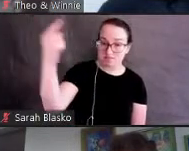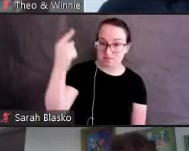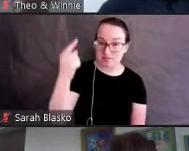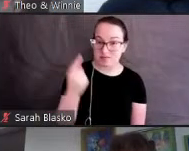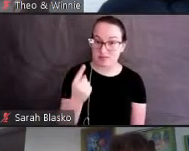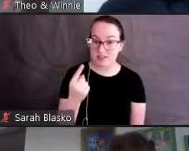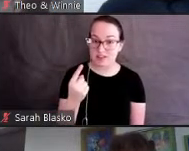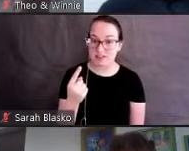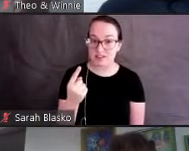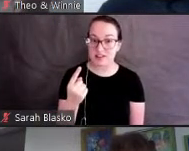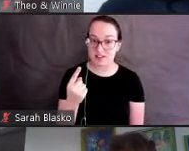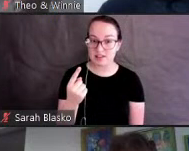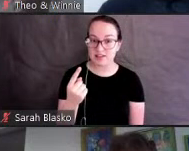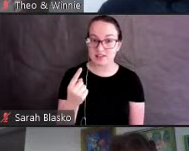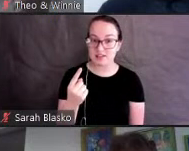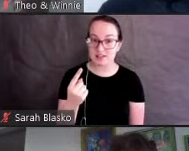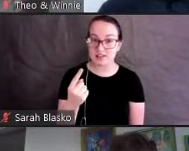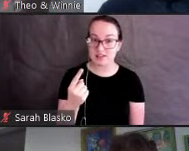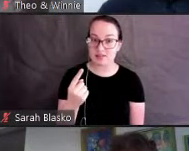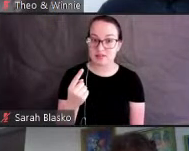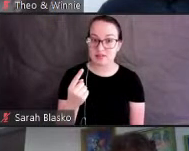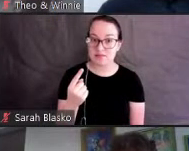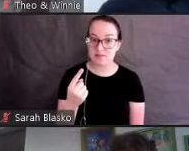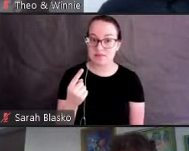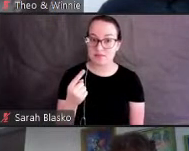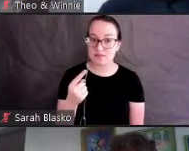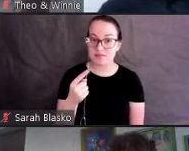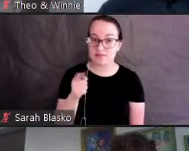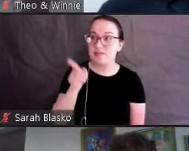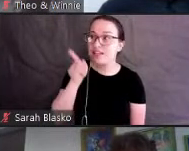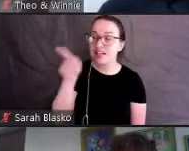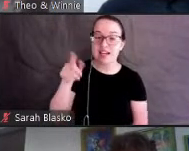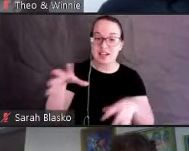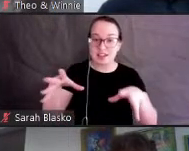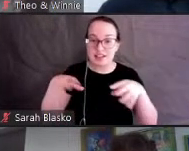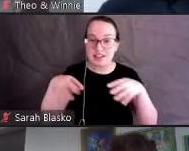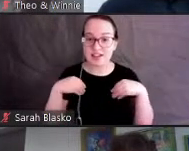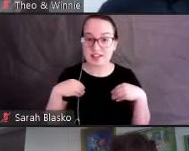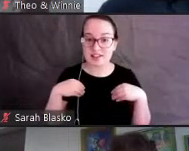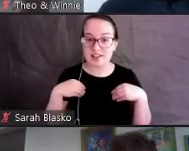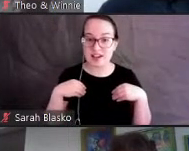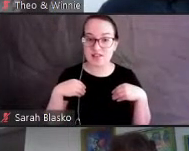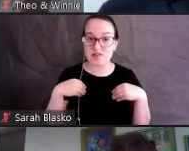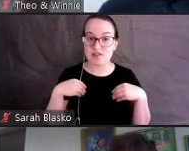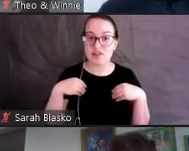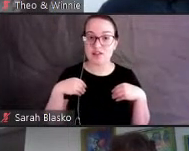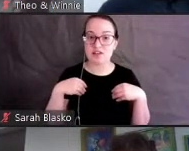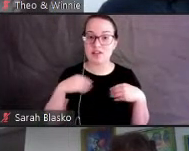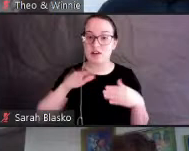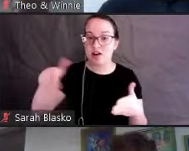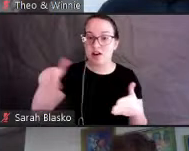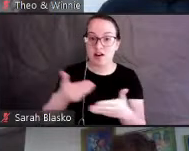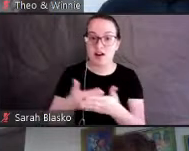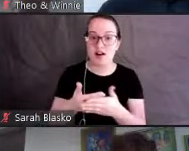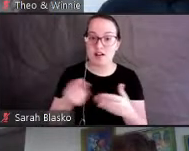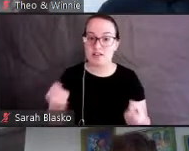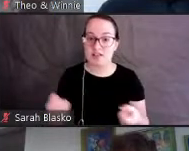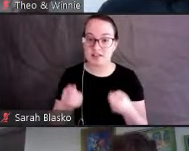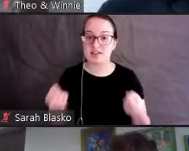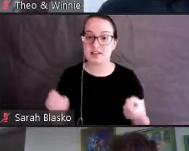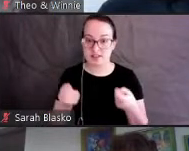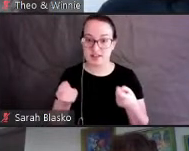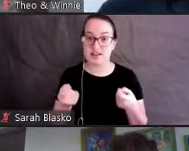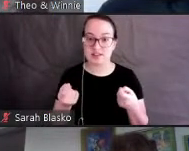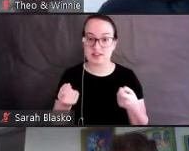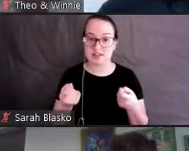all the weapons of the enemy and I'll let him do his worst to me. Because